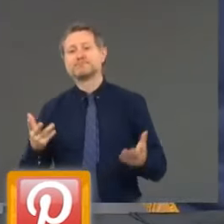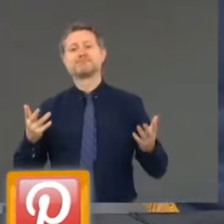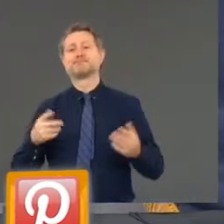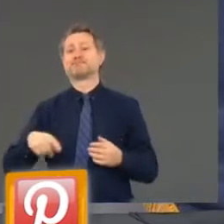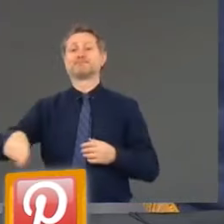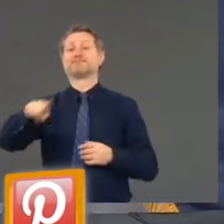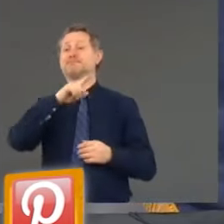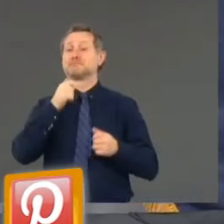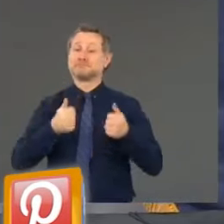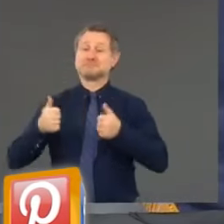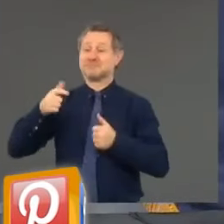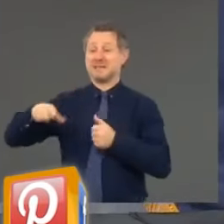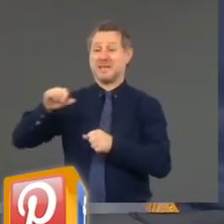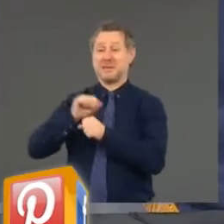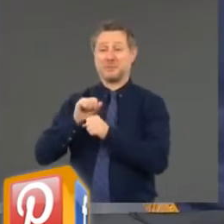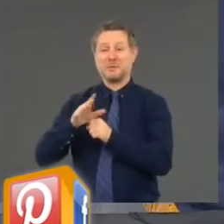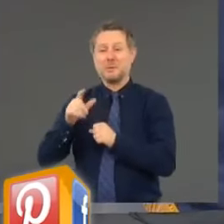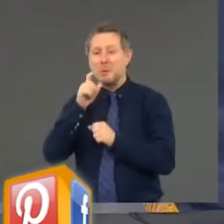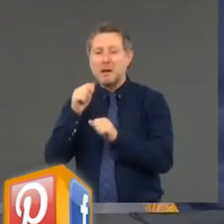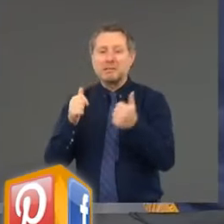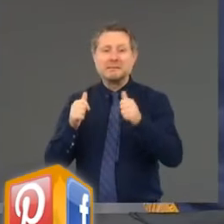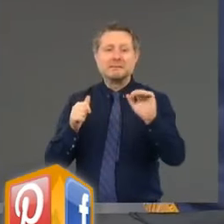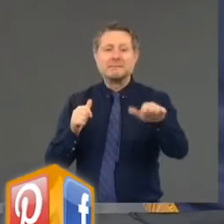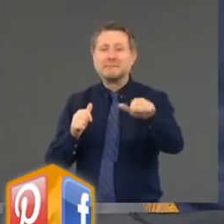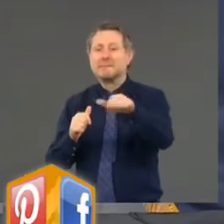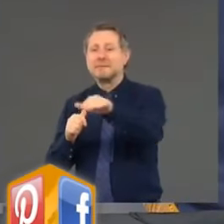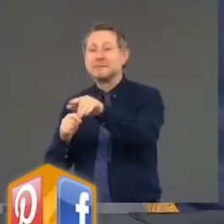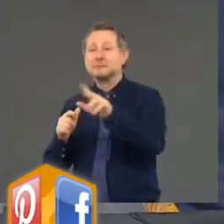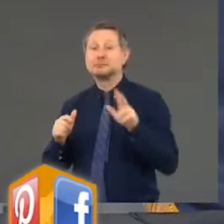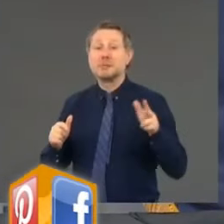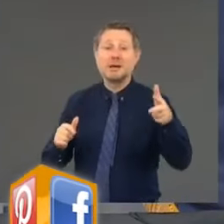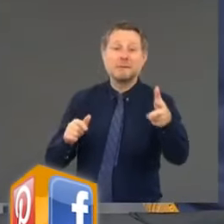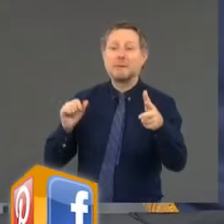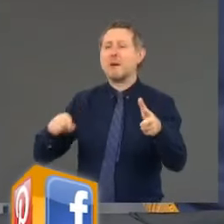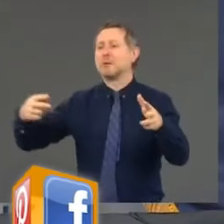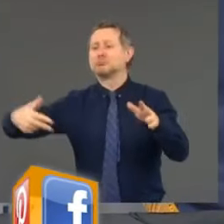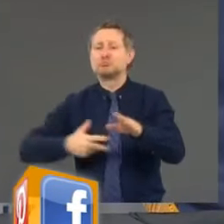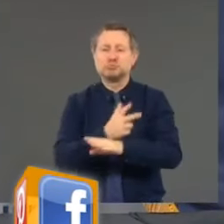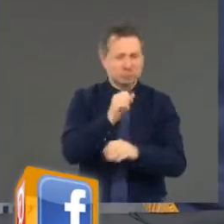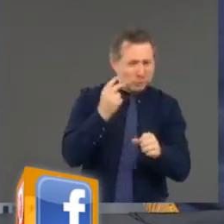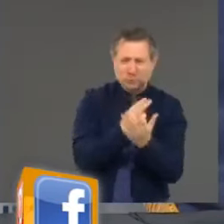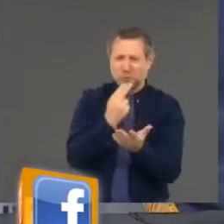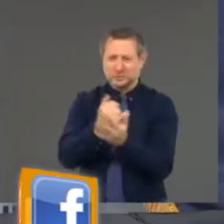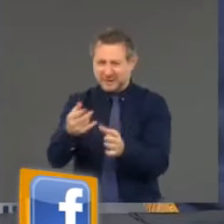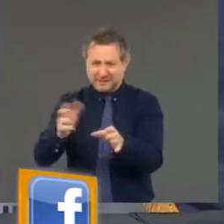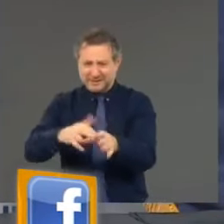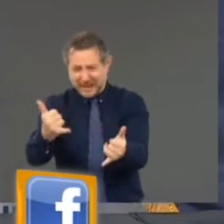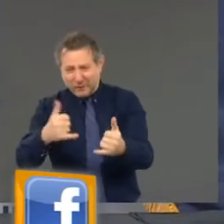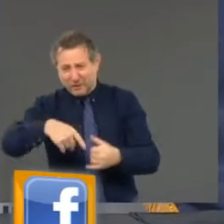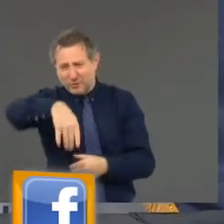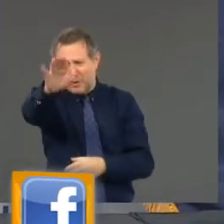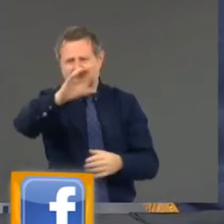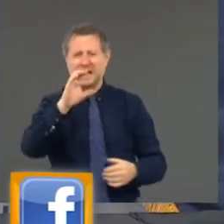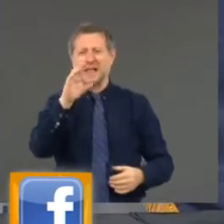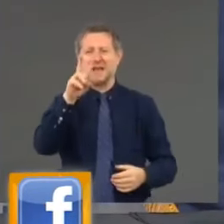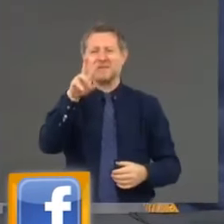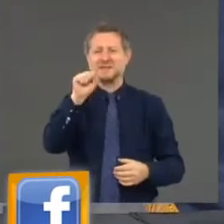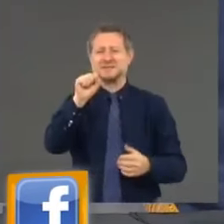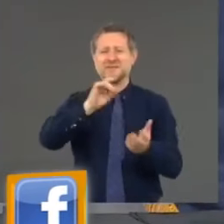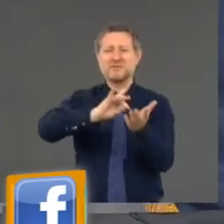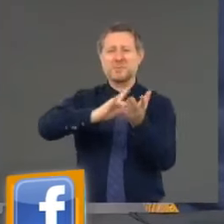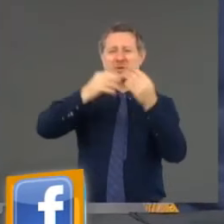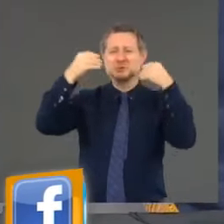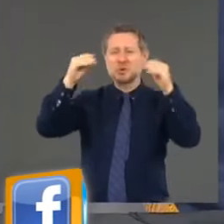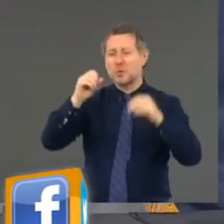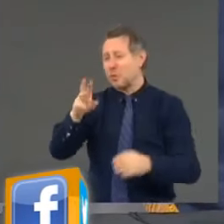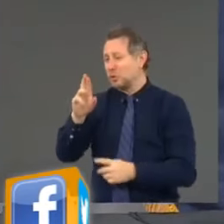use the other facilities to get a test. You can walk out of here today, go to CVS, get a test, go to Rite Aid, get a test, go to a